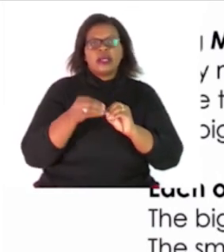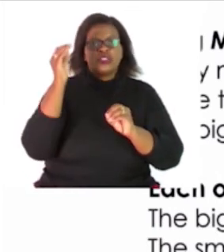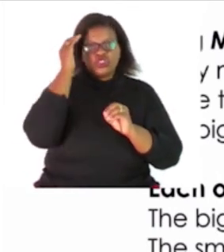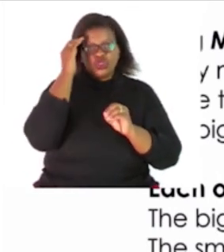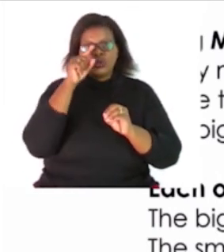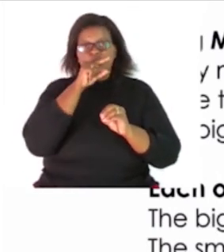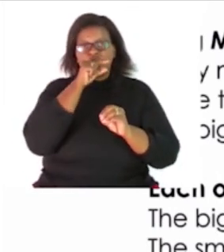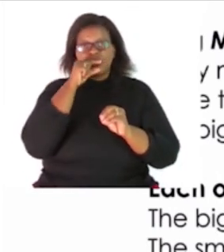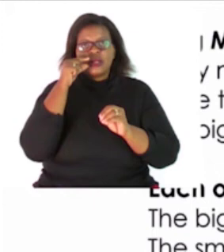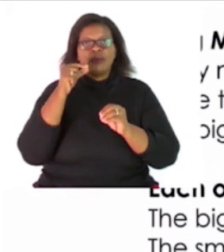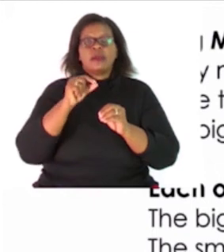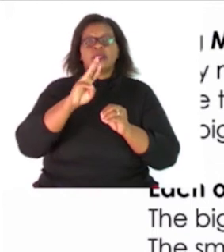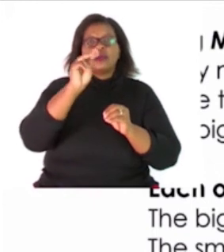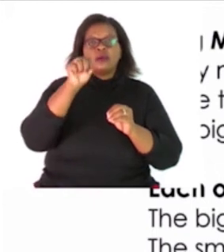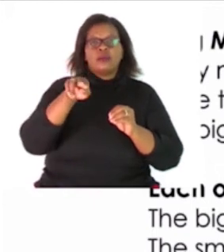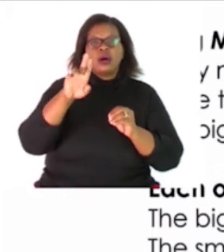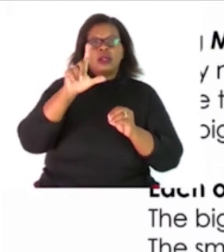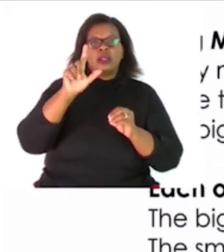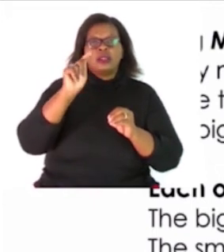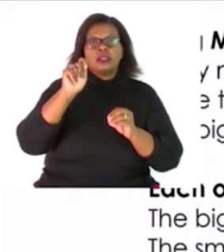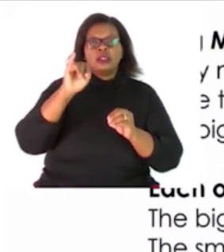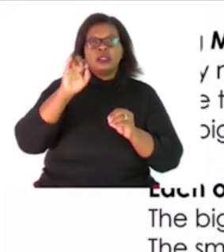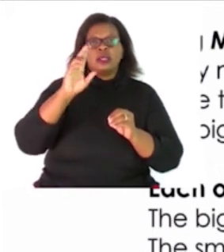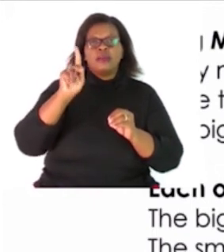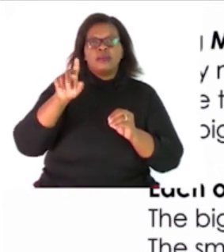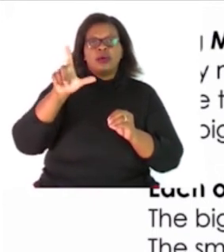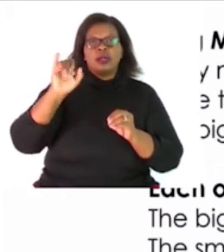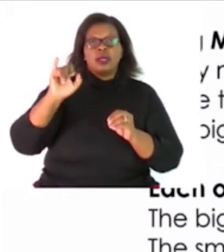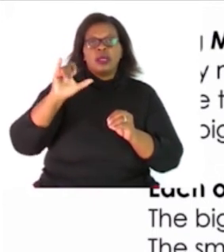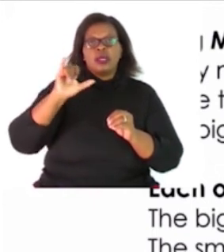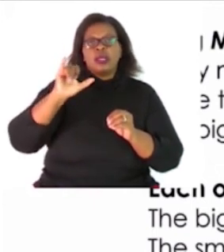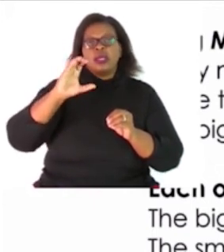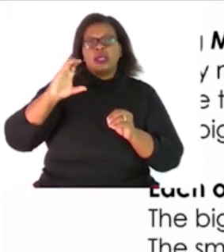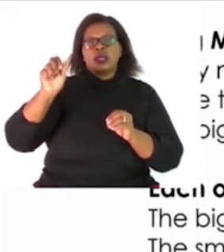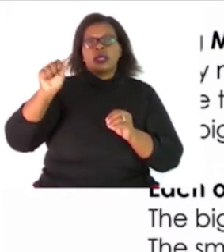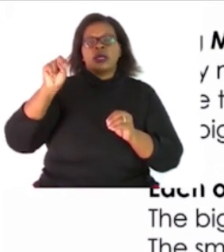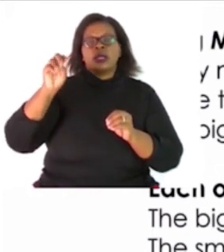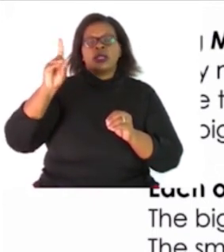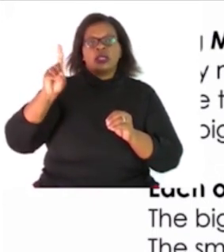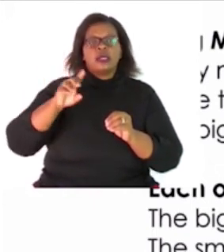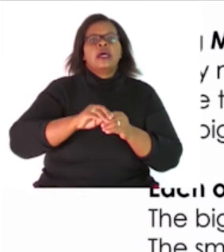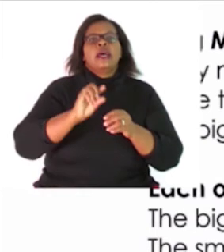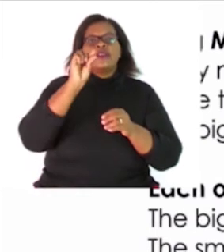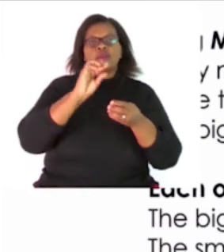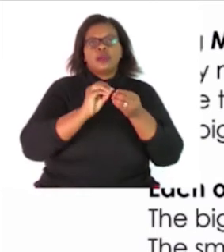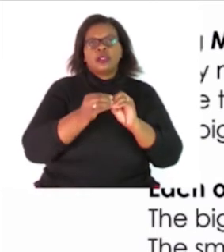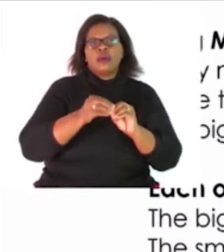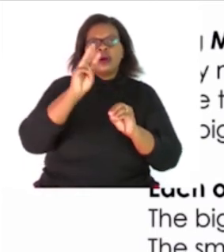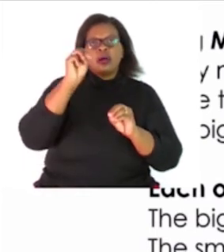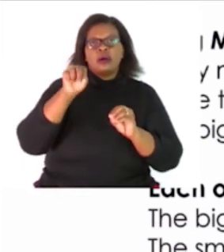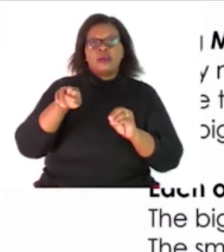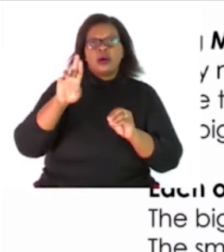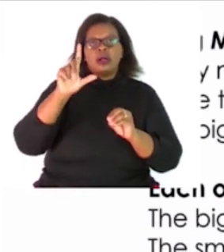as a multiplicand, and the smaller number is known as the multiplier. And